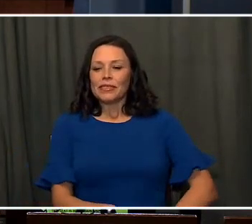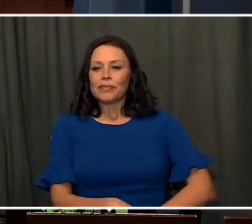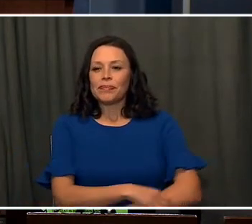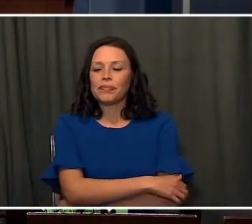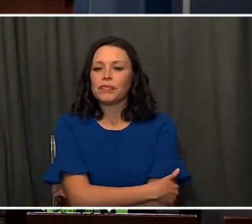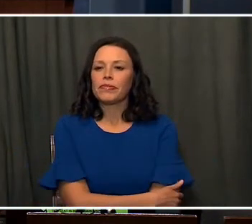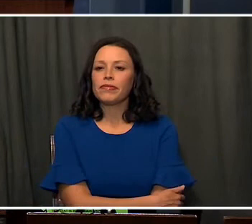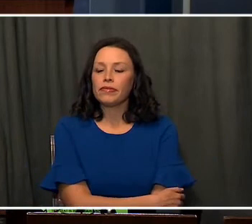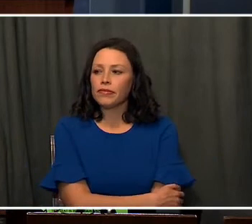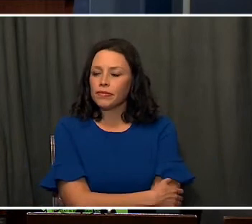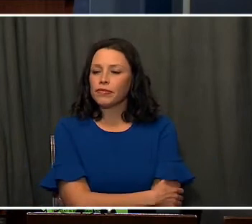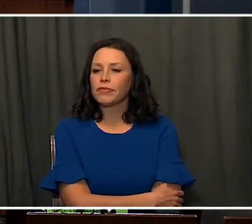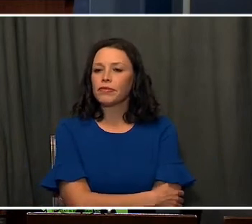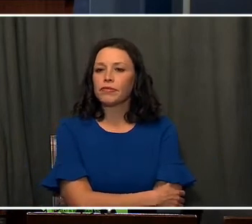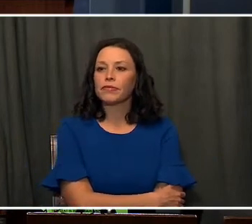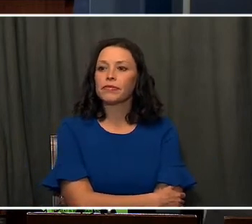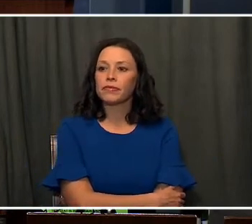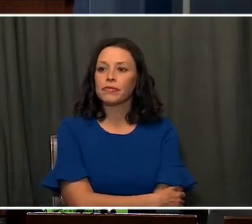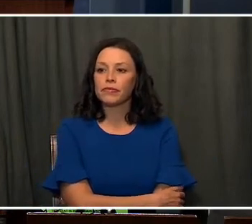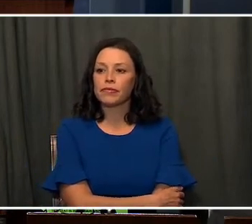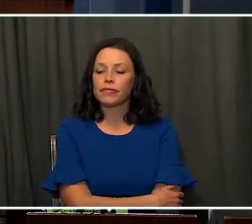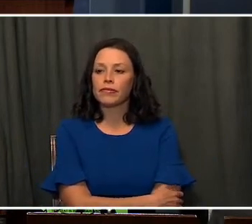First time. I remember my first day.